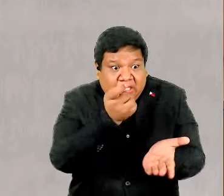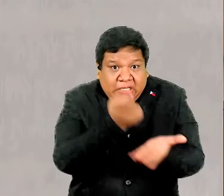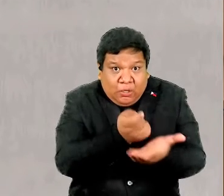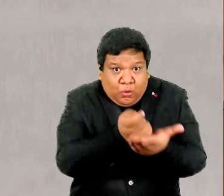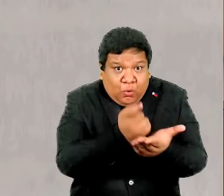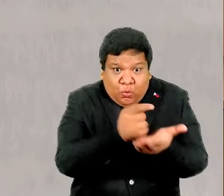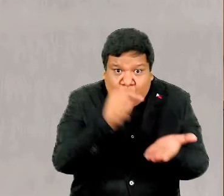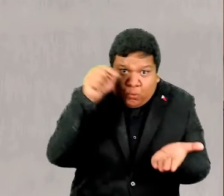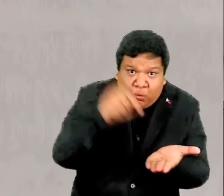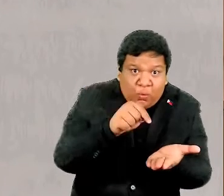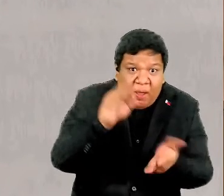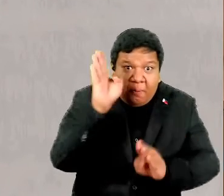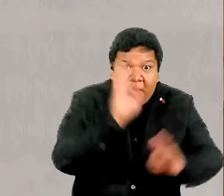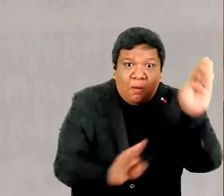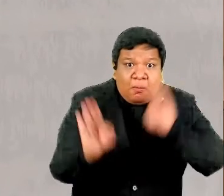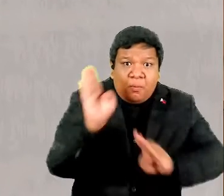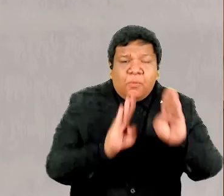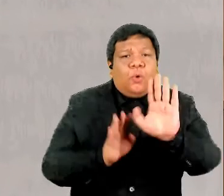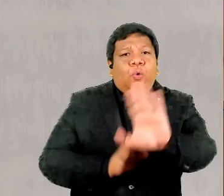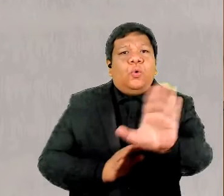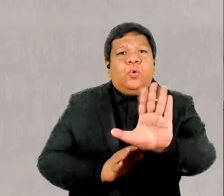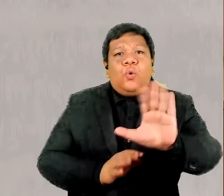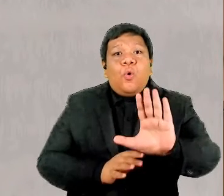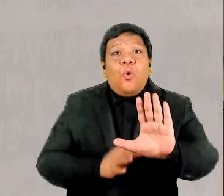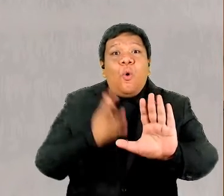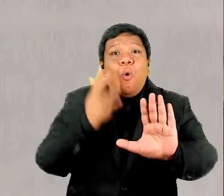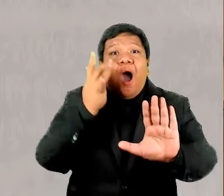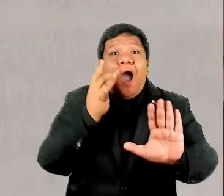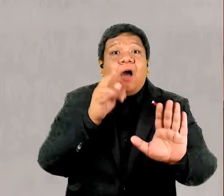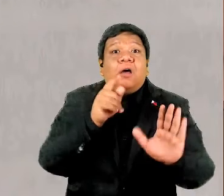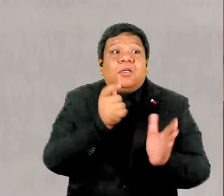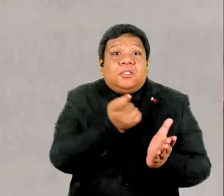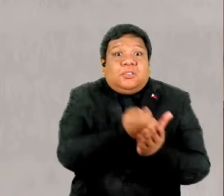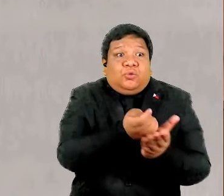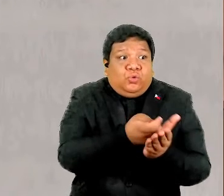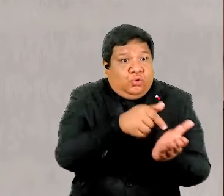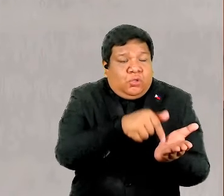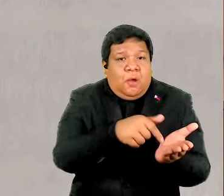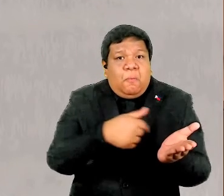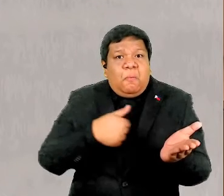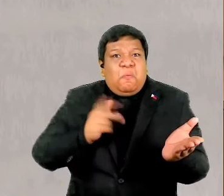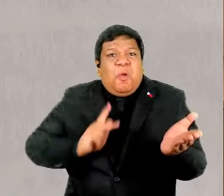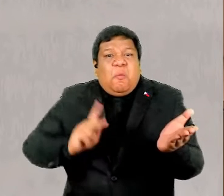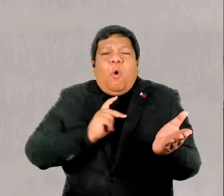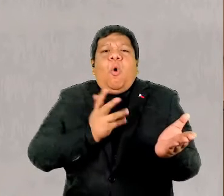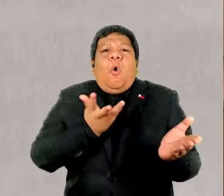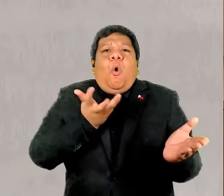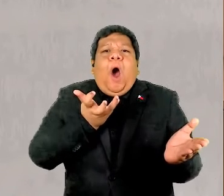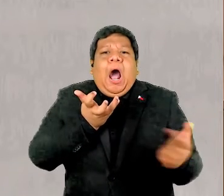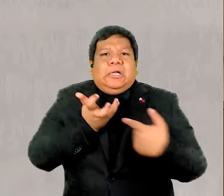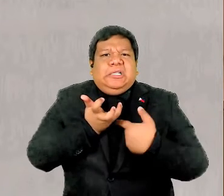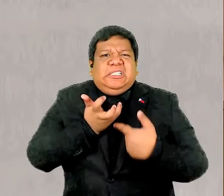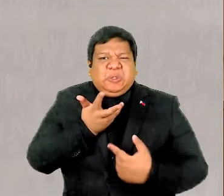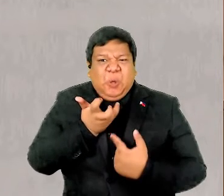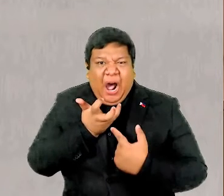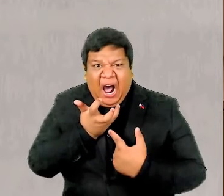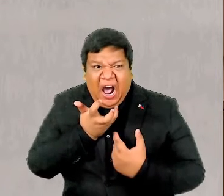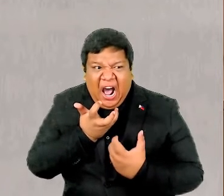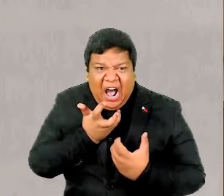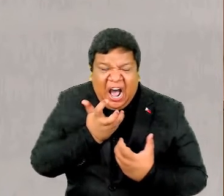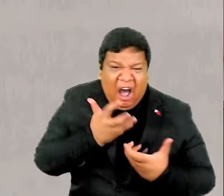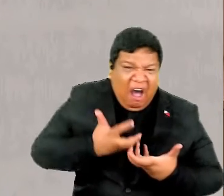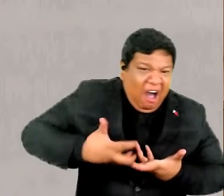not the problem that Jesus is trying to teach here, but the tendency of the human heart to excessively seek these